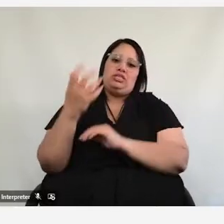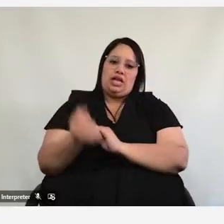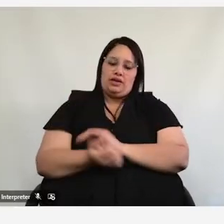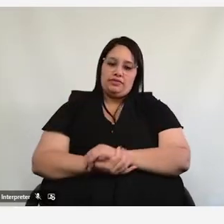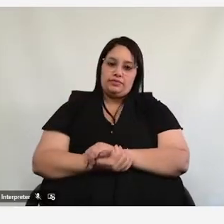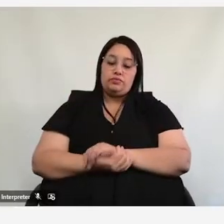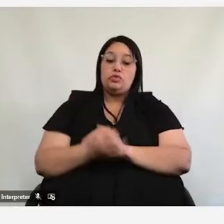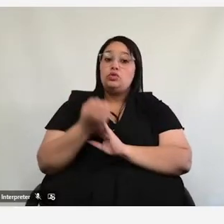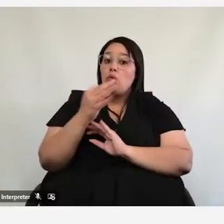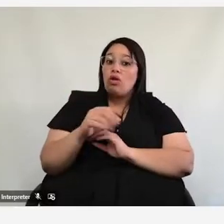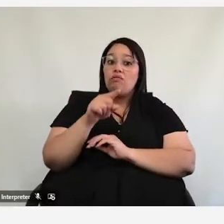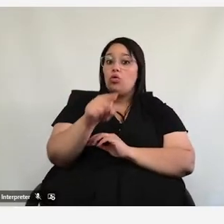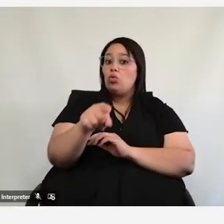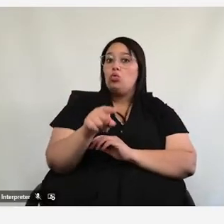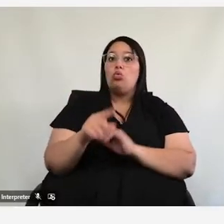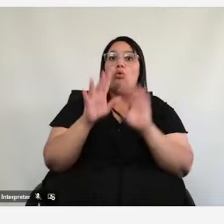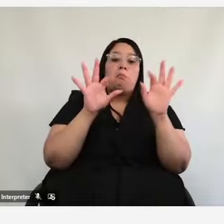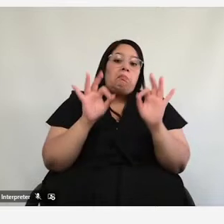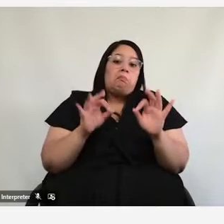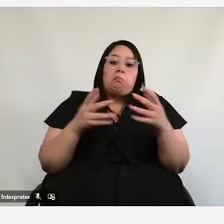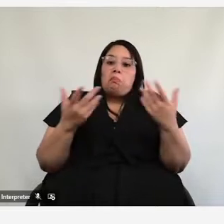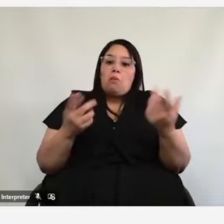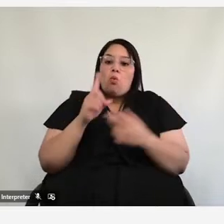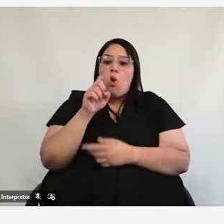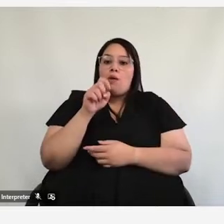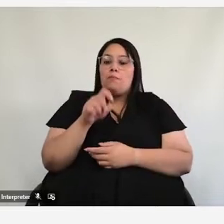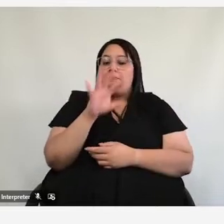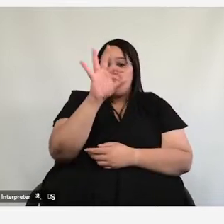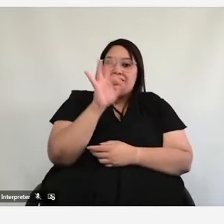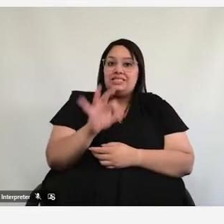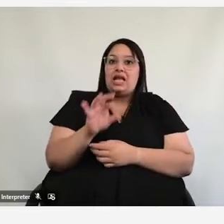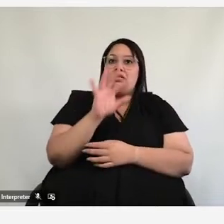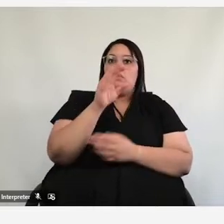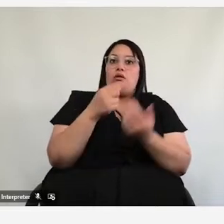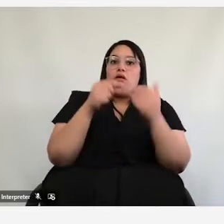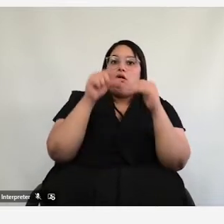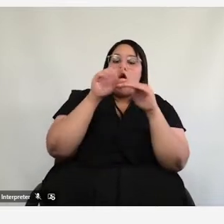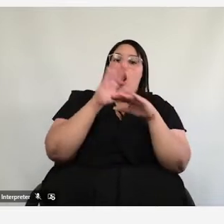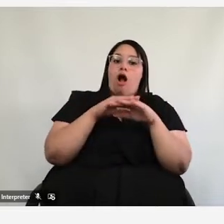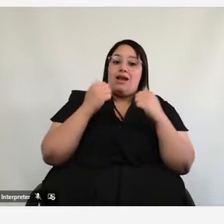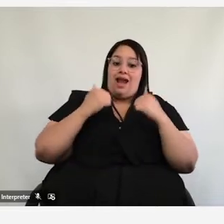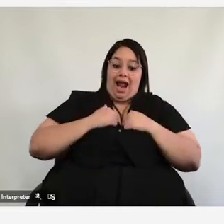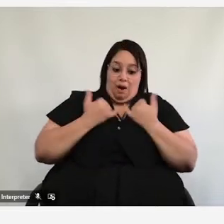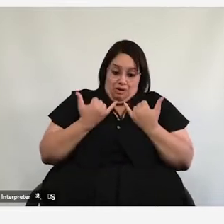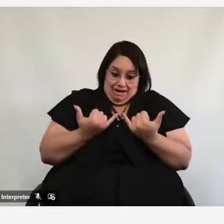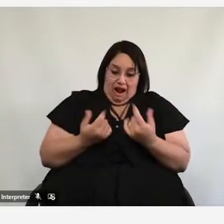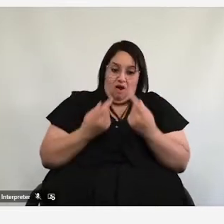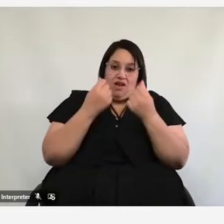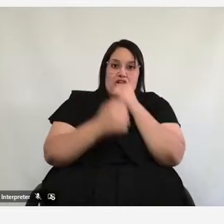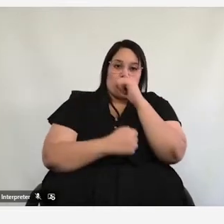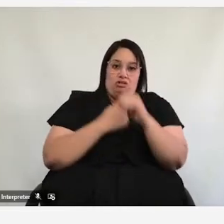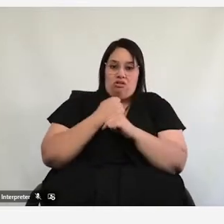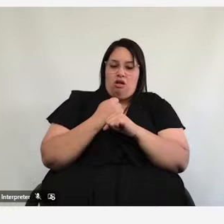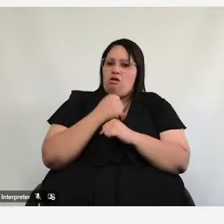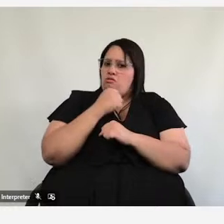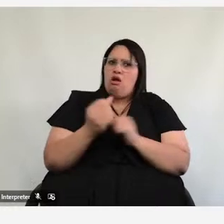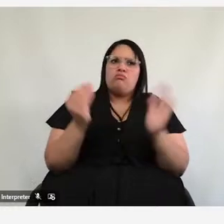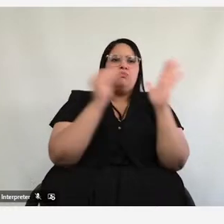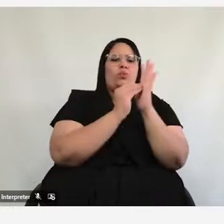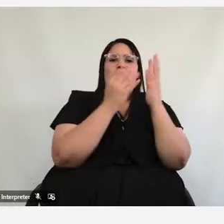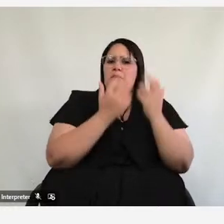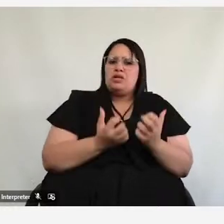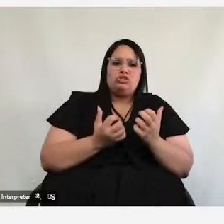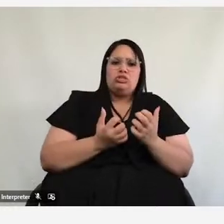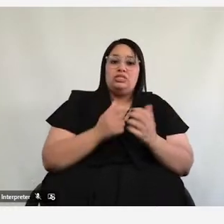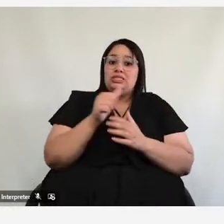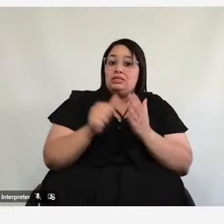So if you take an approximate 1 percentage point on our current financial year, which is not budgeted for,